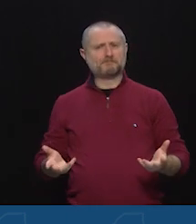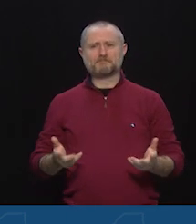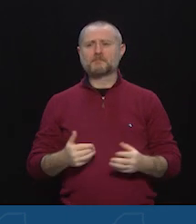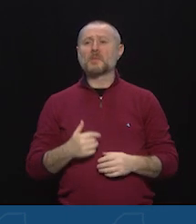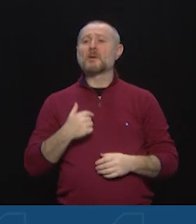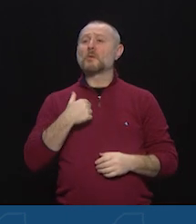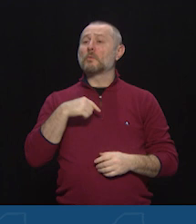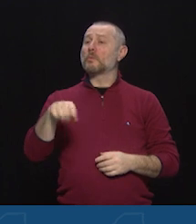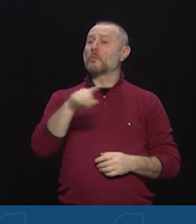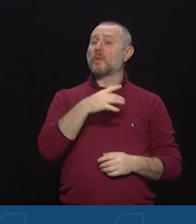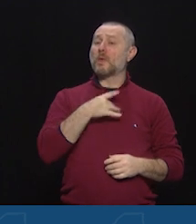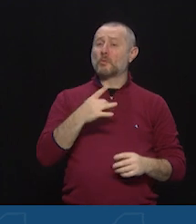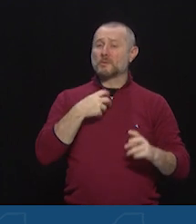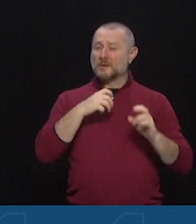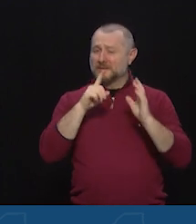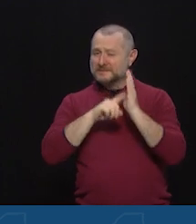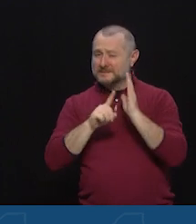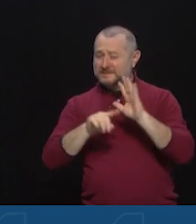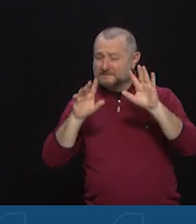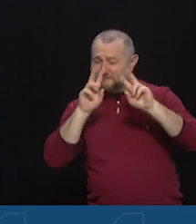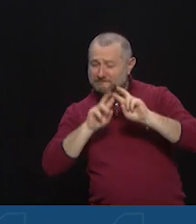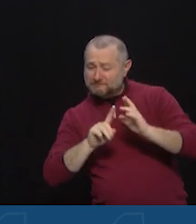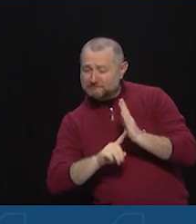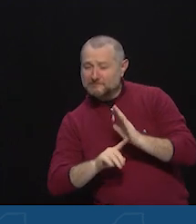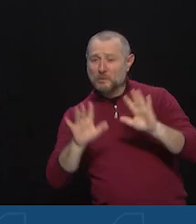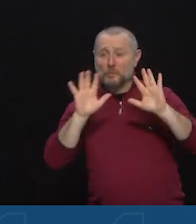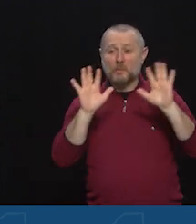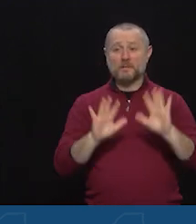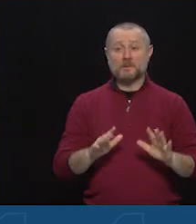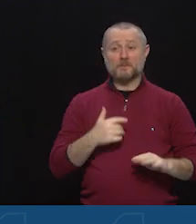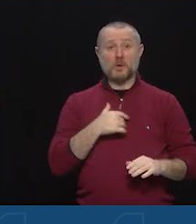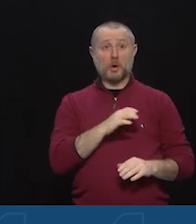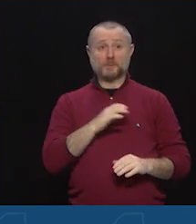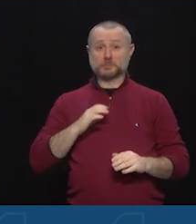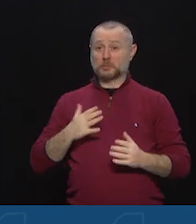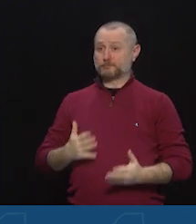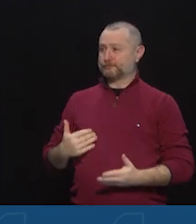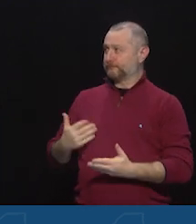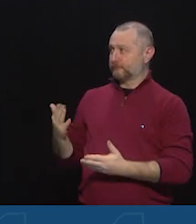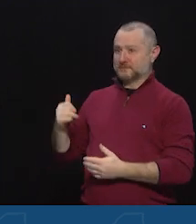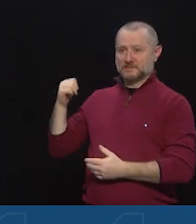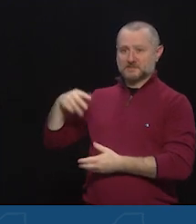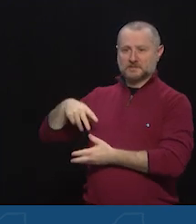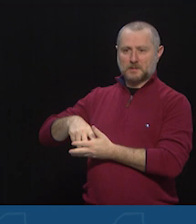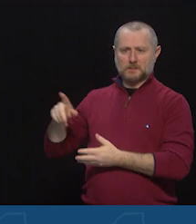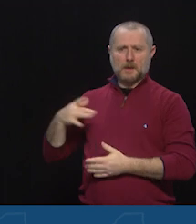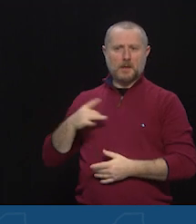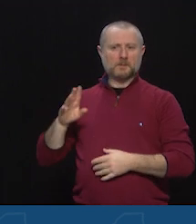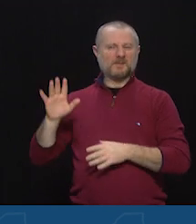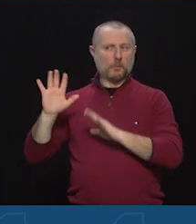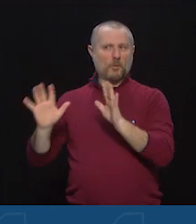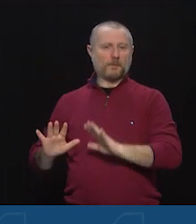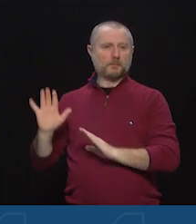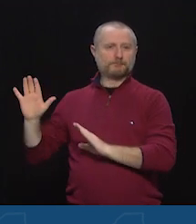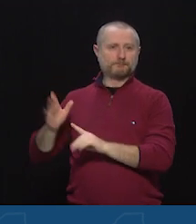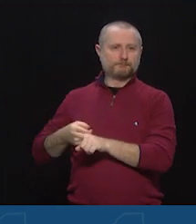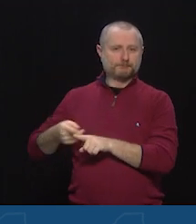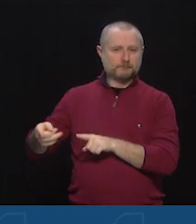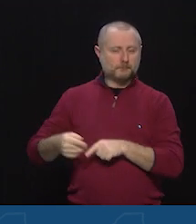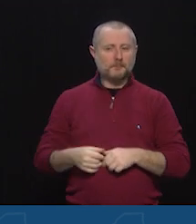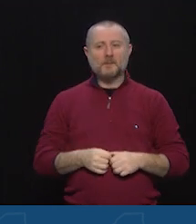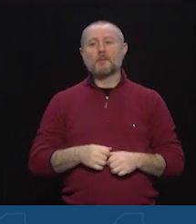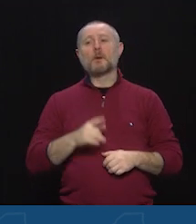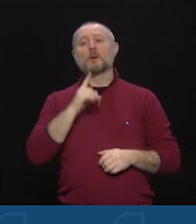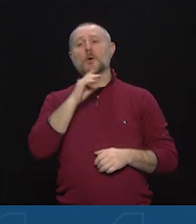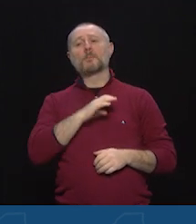study weather, like my commissioner here, this is an exciting time for you. Commissioner Braid, our